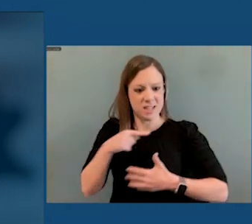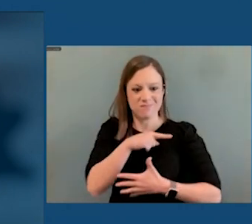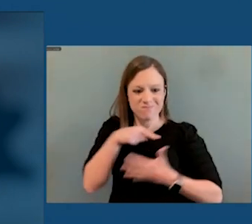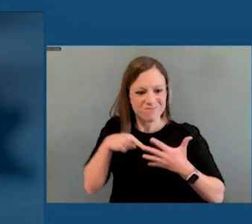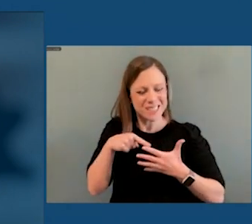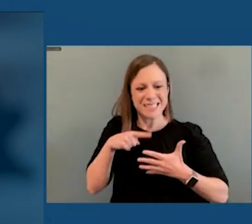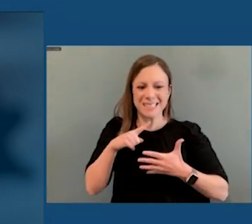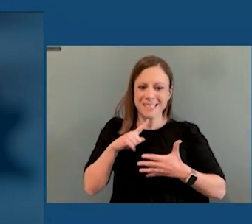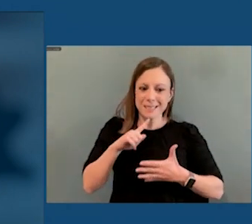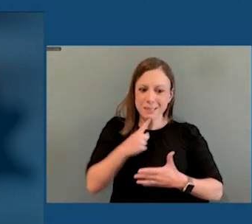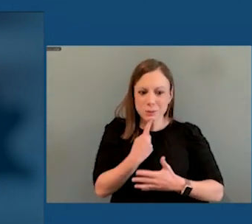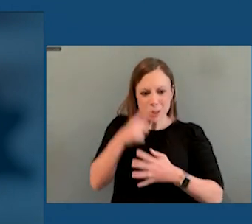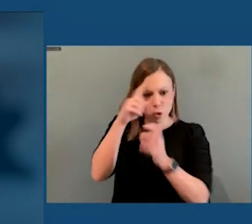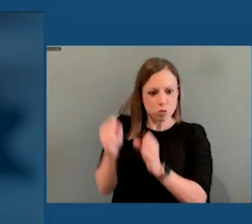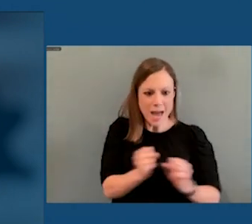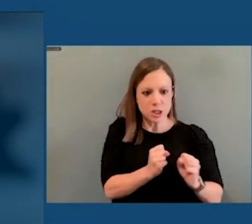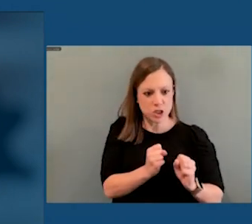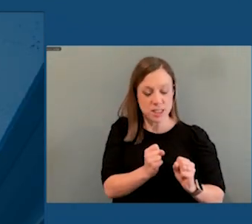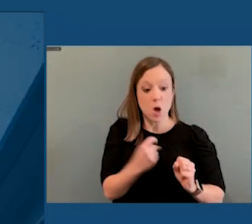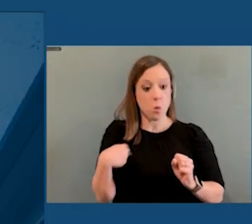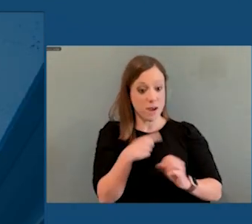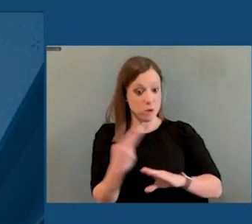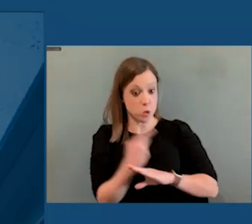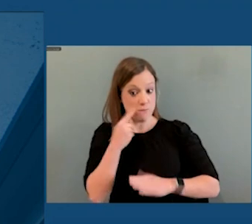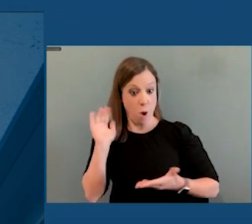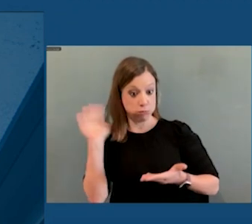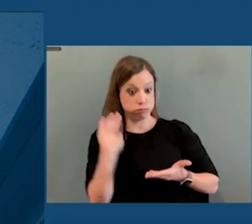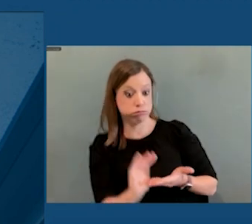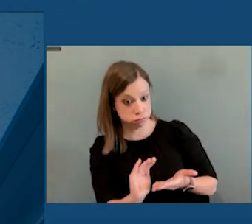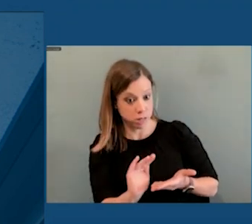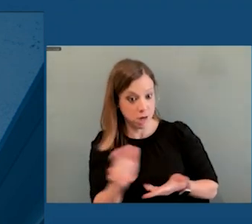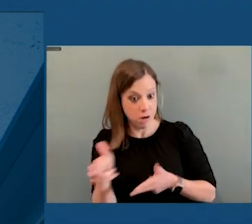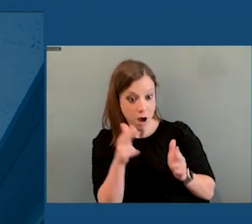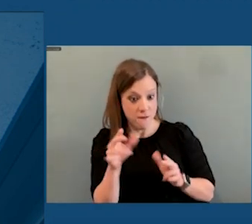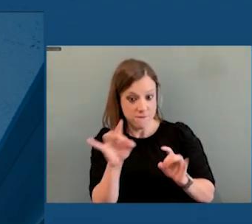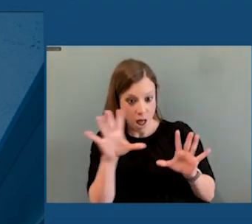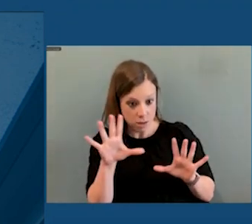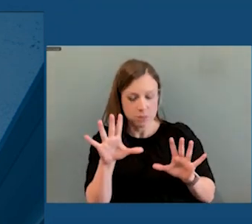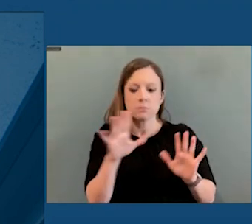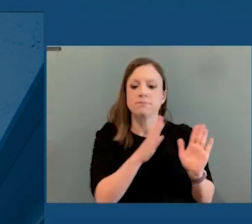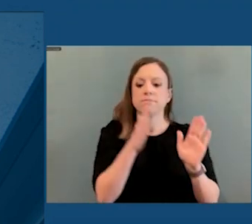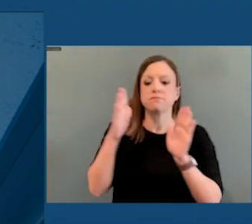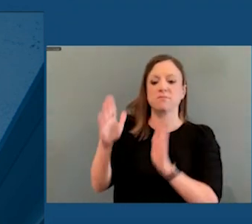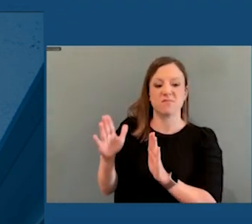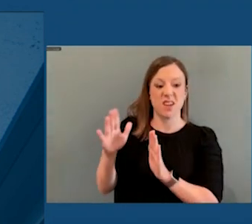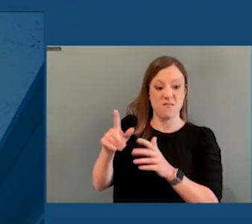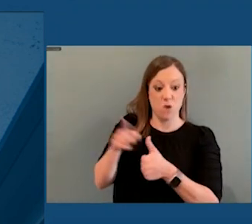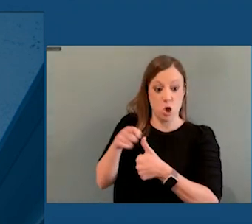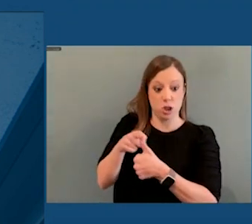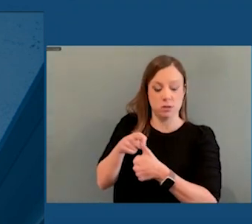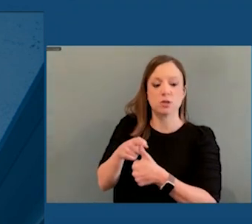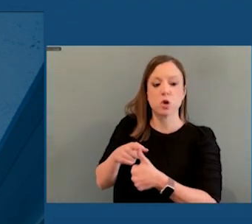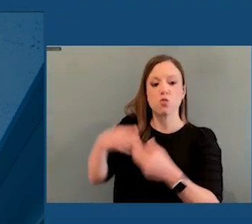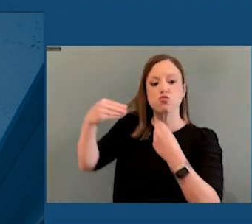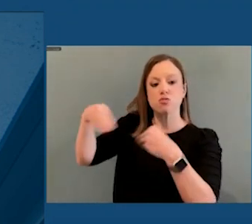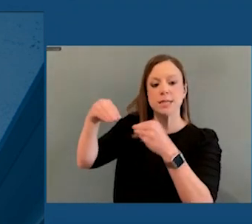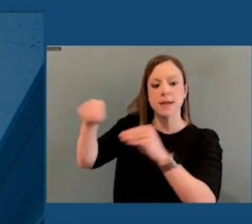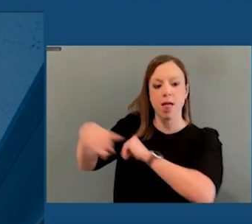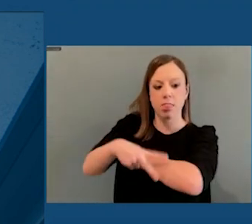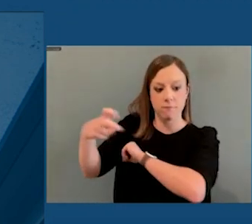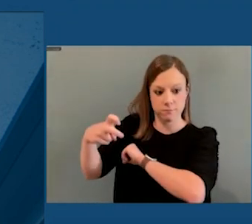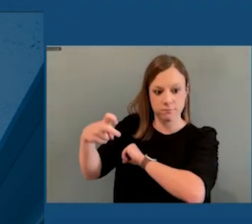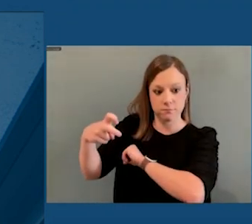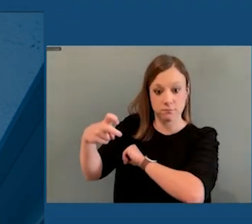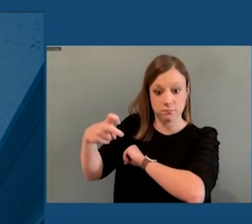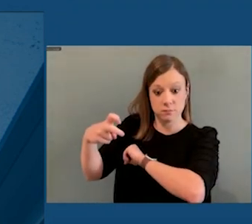we know they work, starting with retail theft. A few weeks ago, I stood right here with small businesses